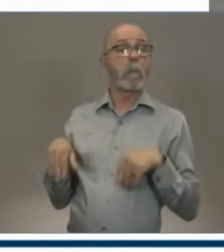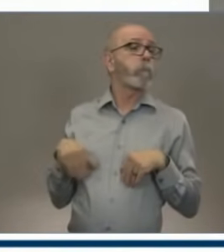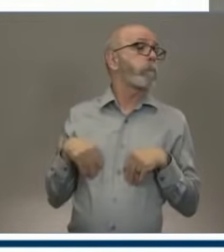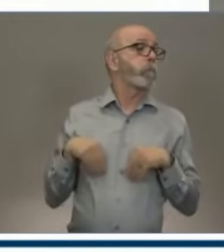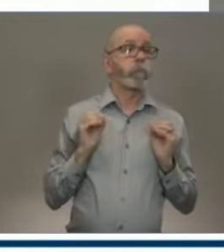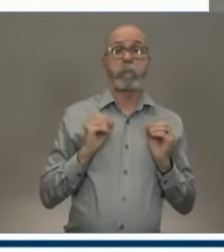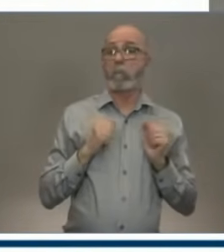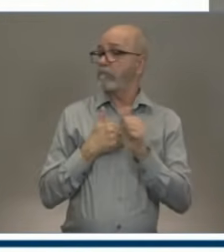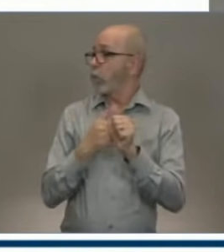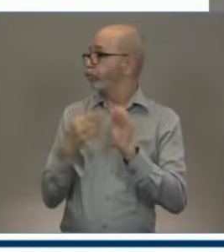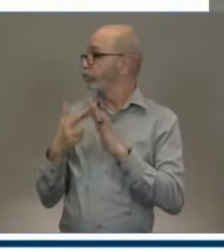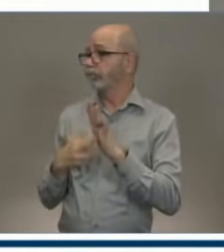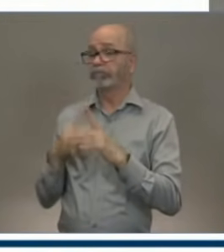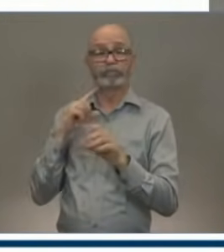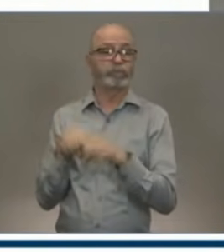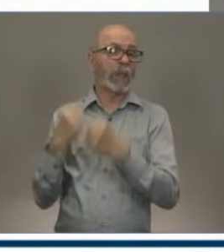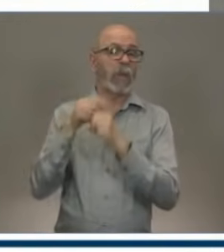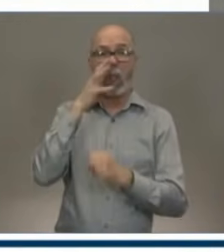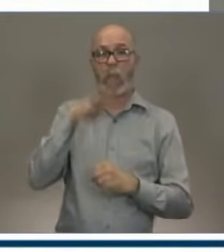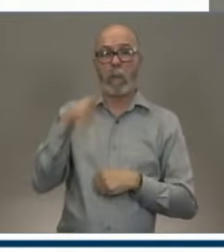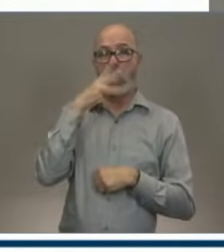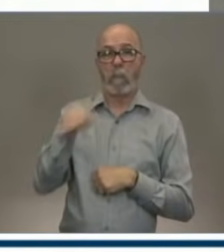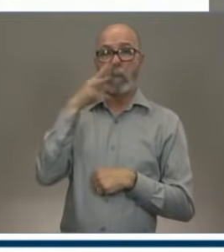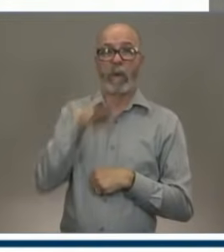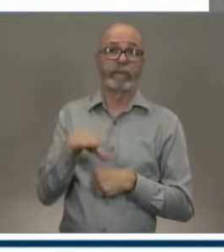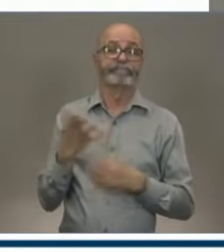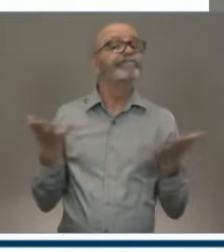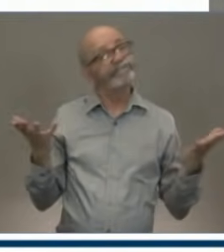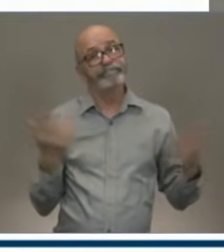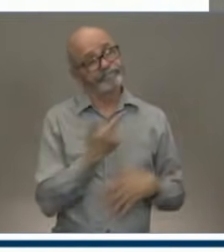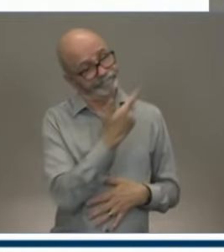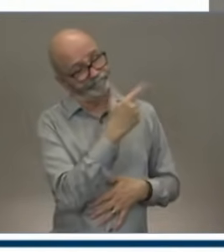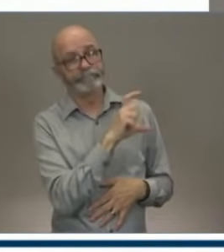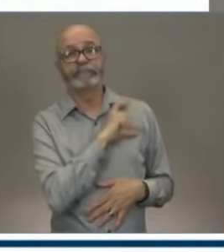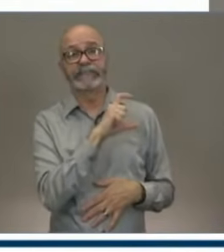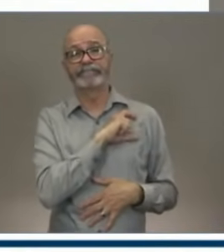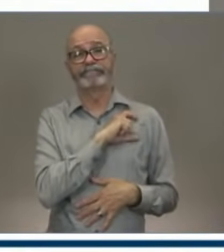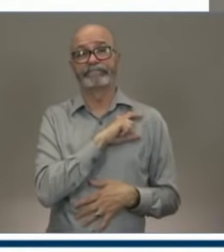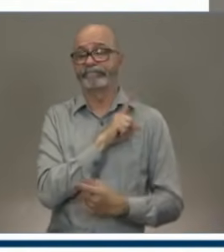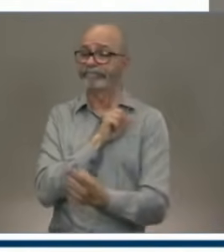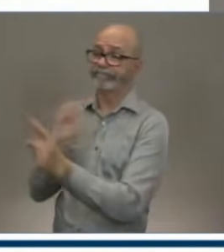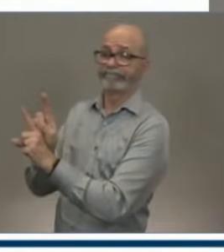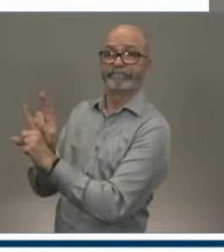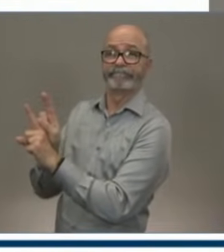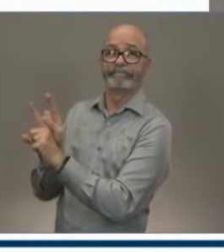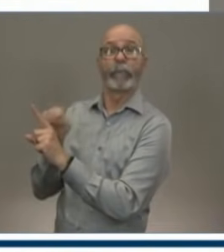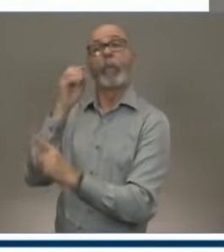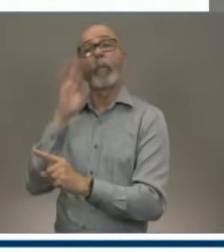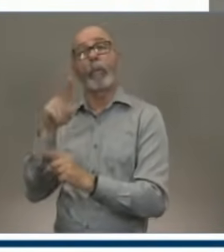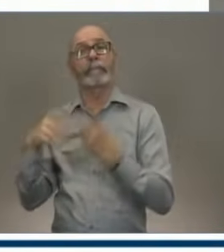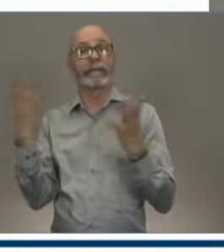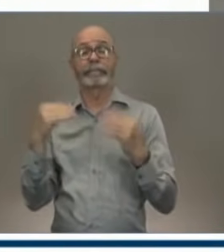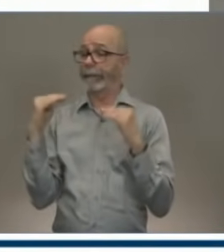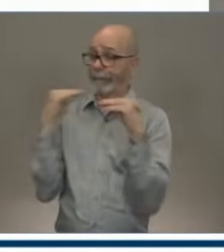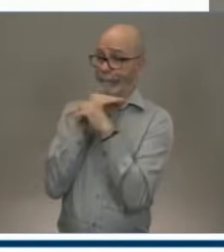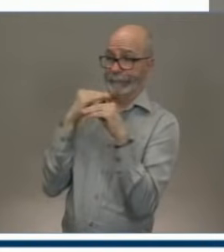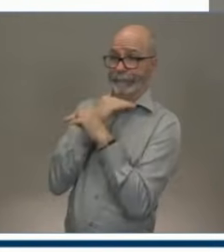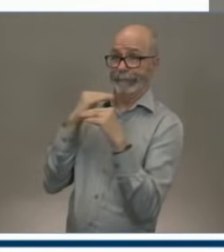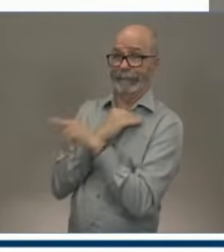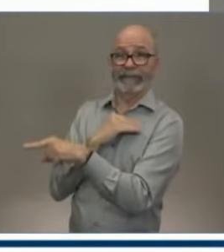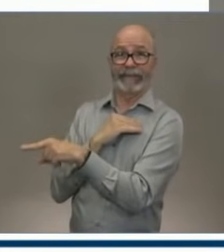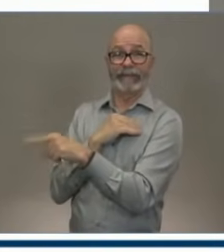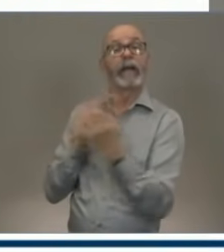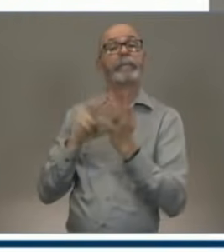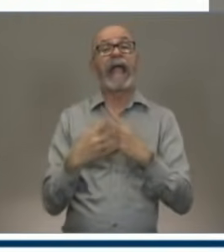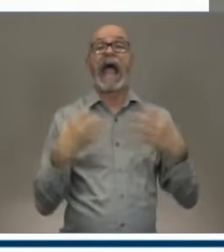local police around fines. If people are not being truthful, they can actually be charged under the Health Protection Act as well. And so in all of